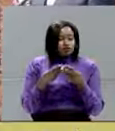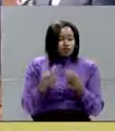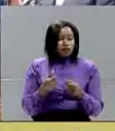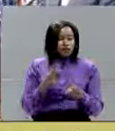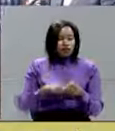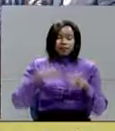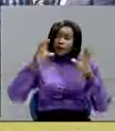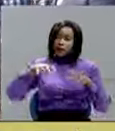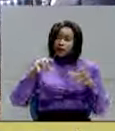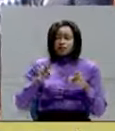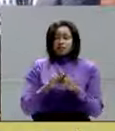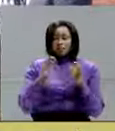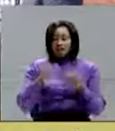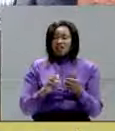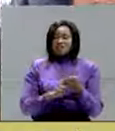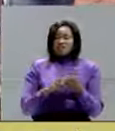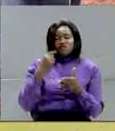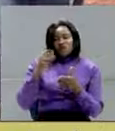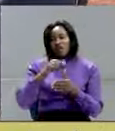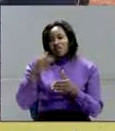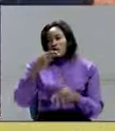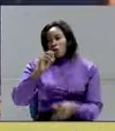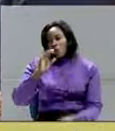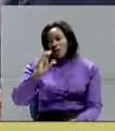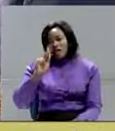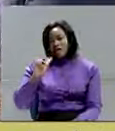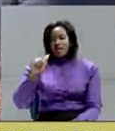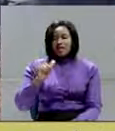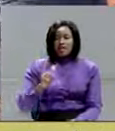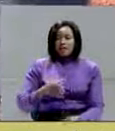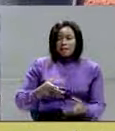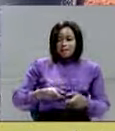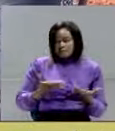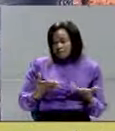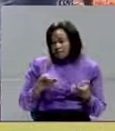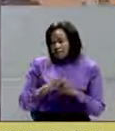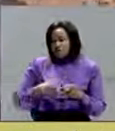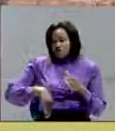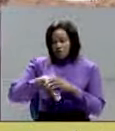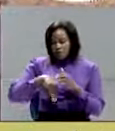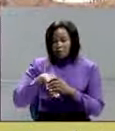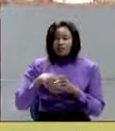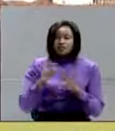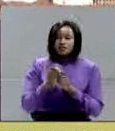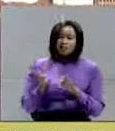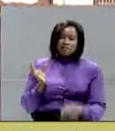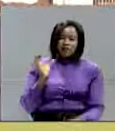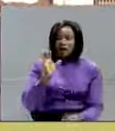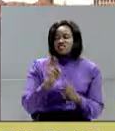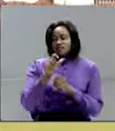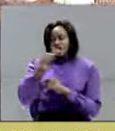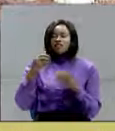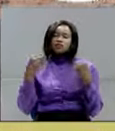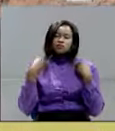various disciplines including handball, hockey, netball, basketball and football. There is no doubt Uganda has become